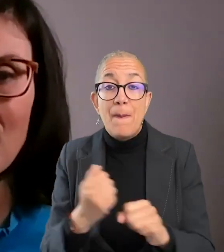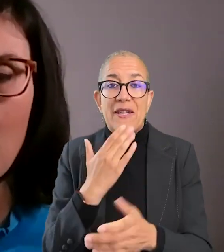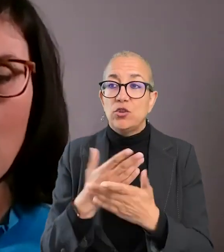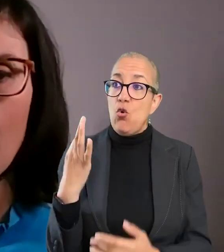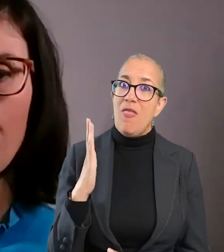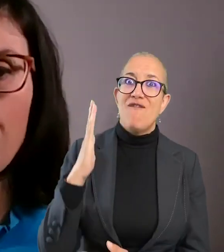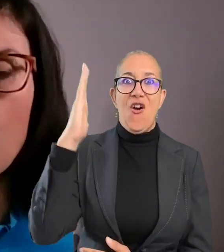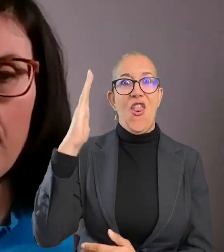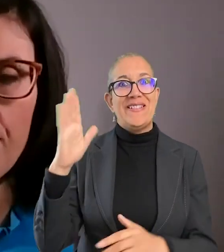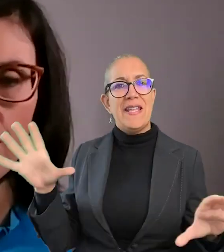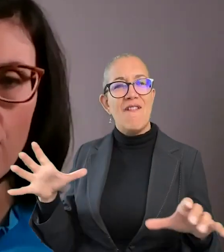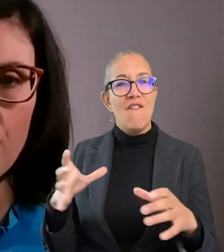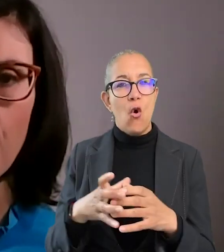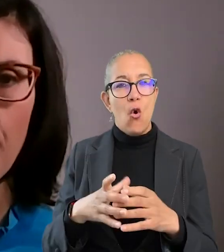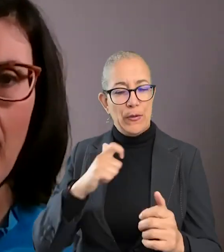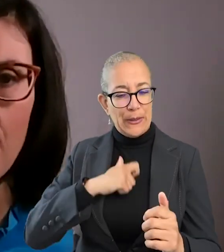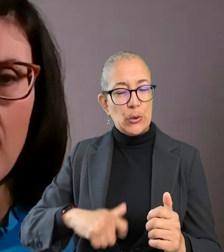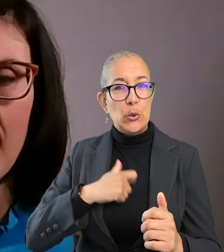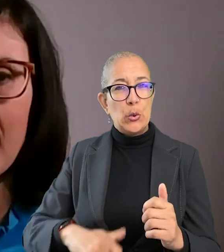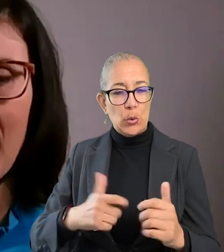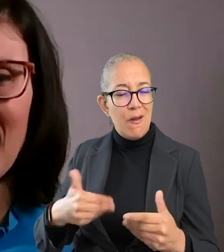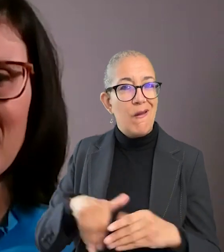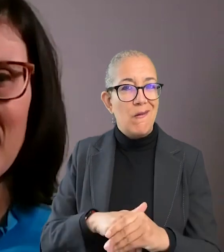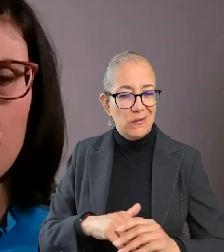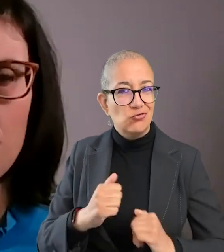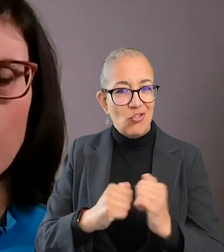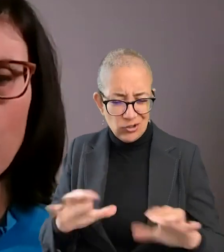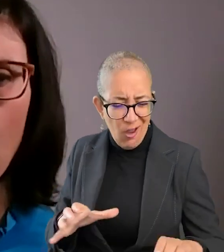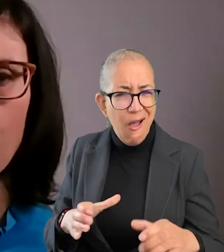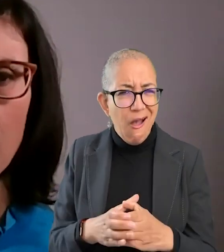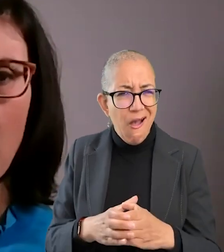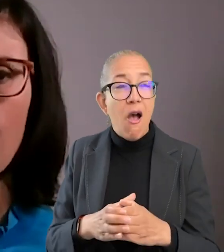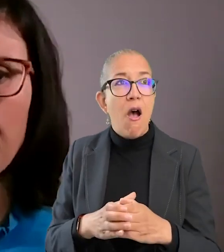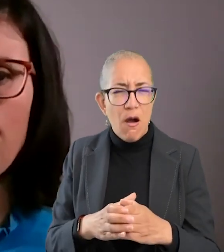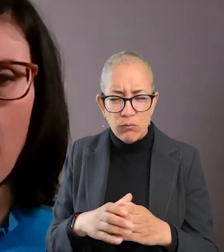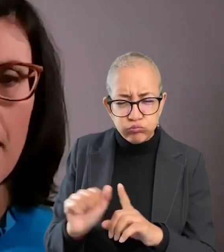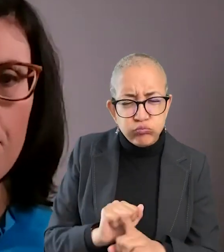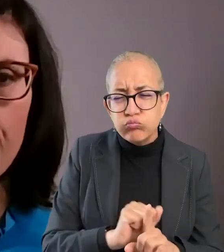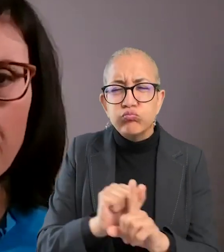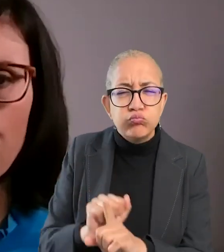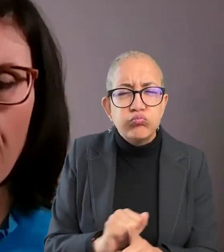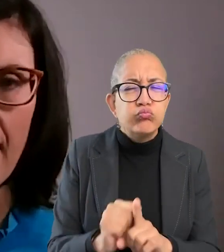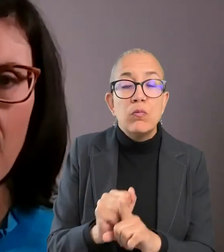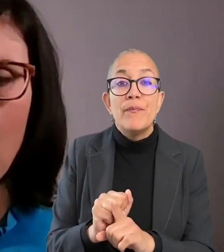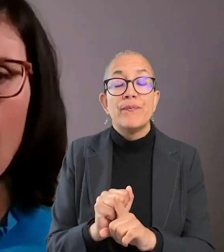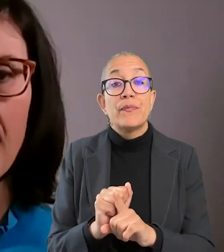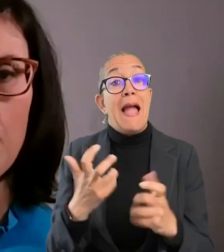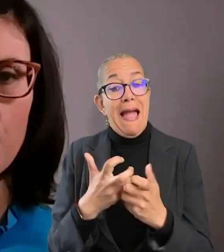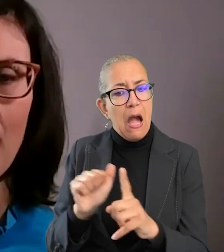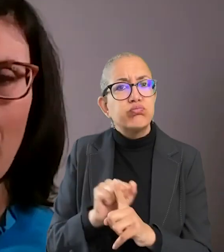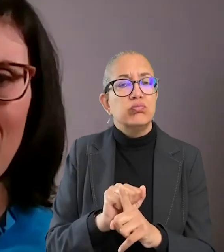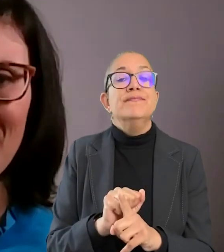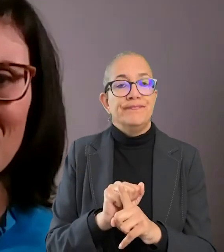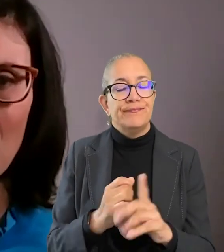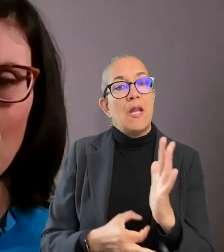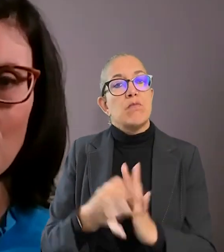force, this human infrastructure that we have, is at its most honed. And we do that by improving training available to